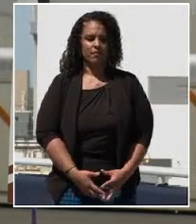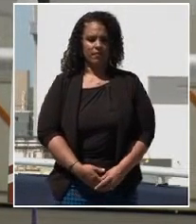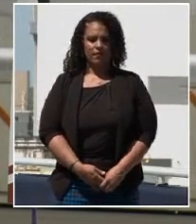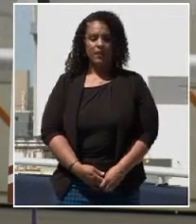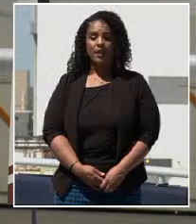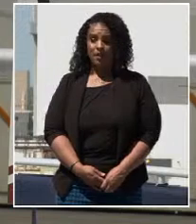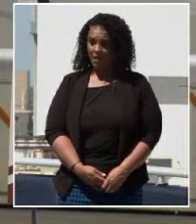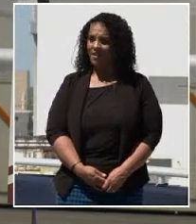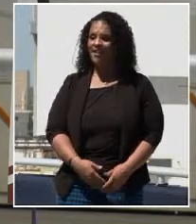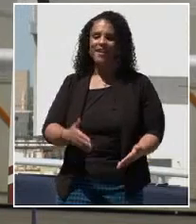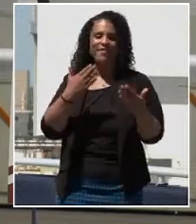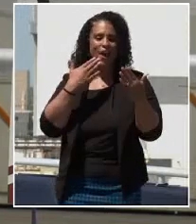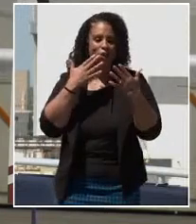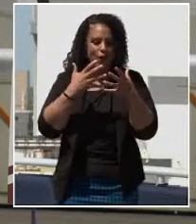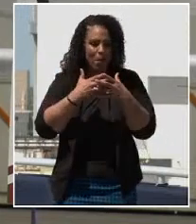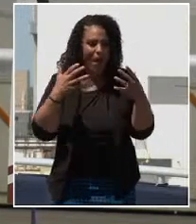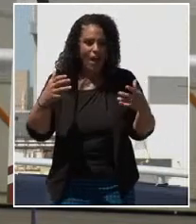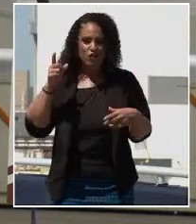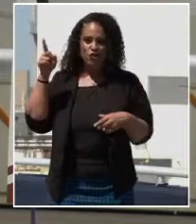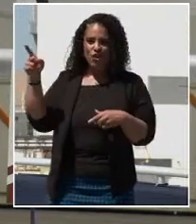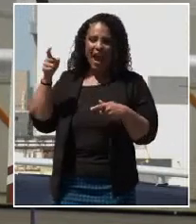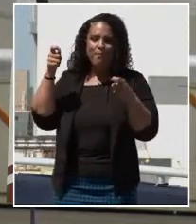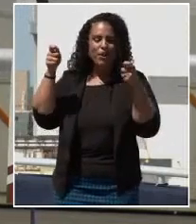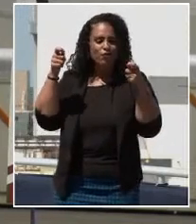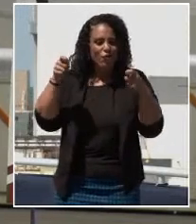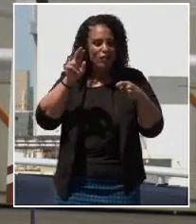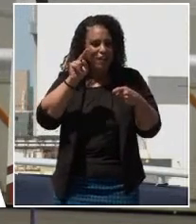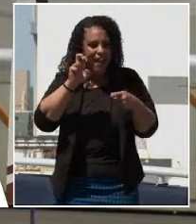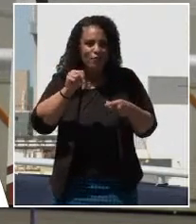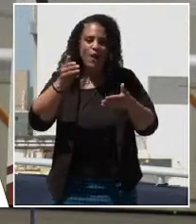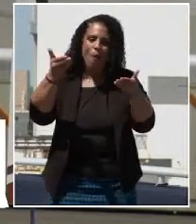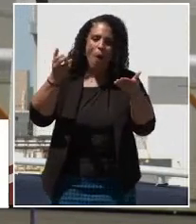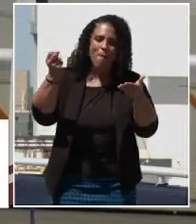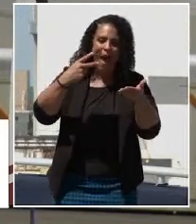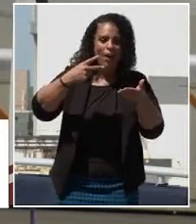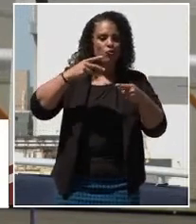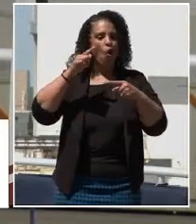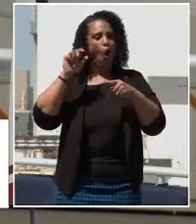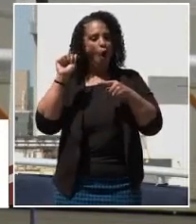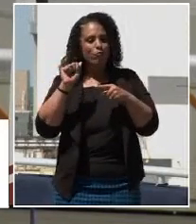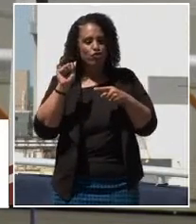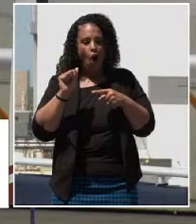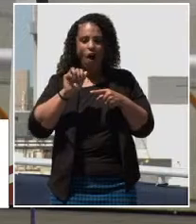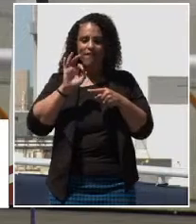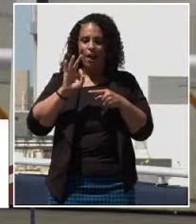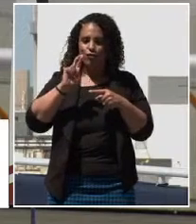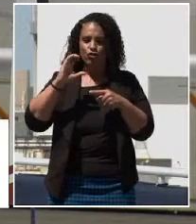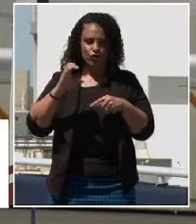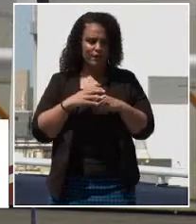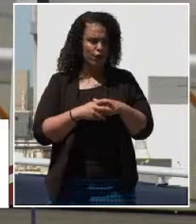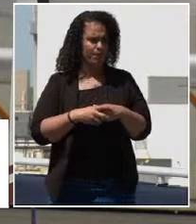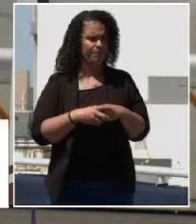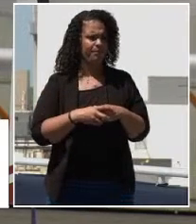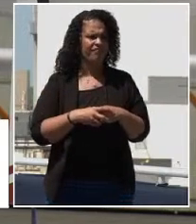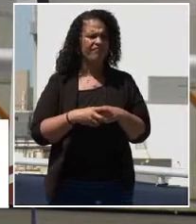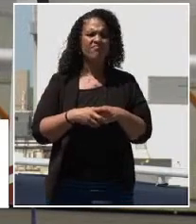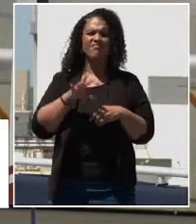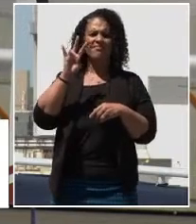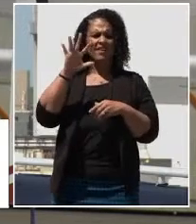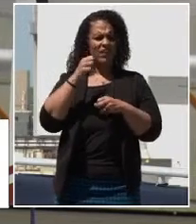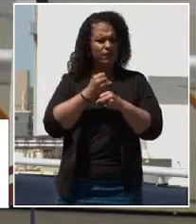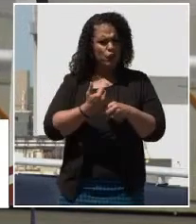live thank you very much administrator Nelson and welcome back to Armstrong flight Research Center